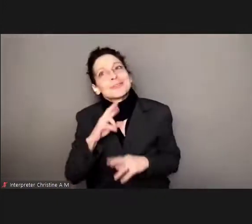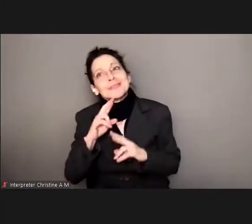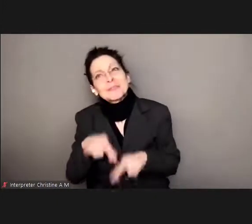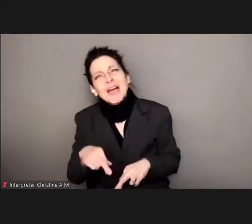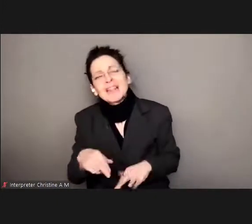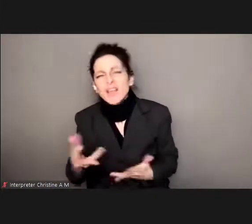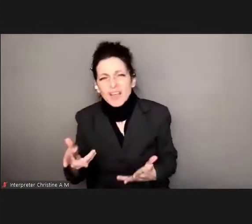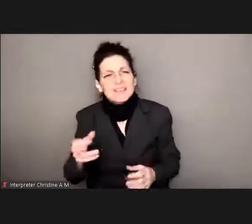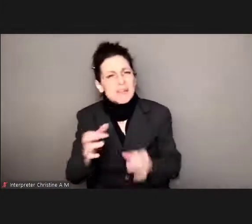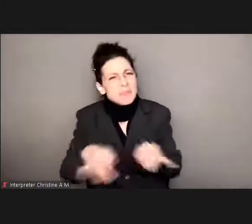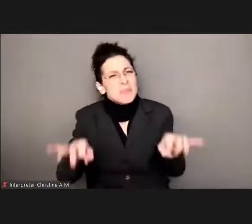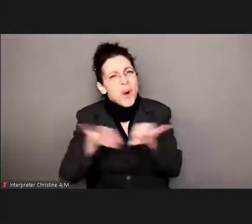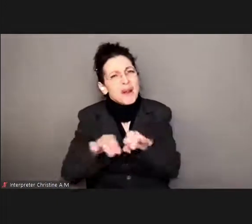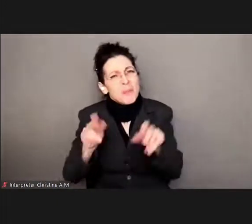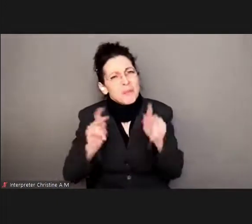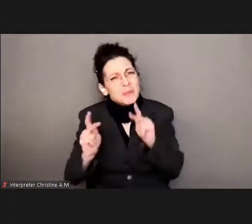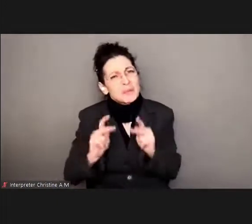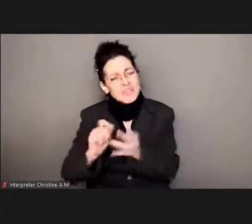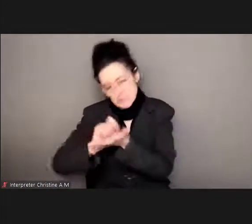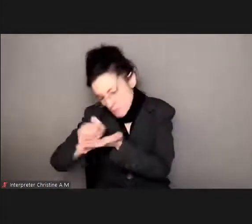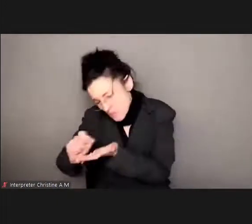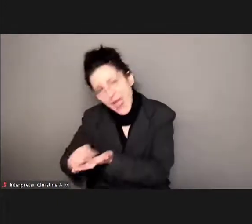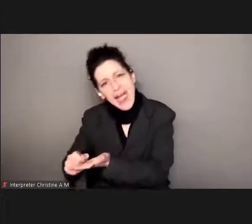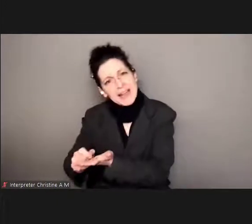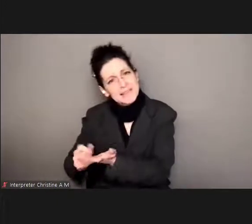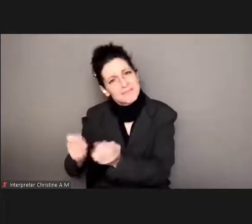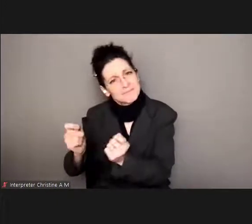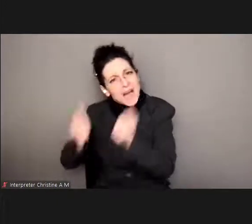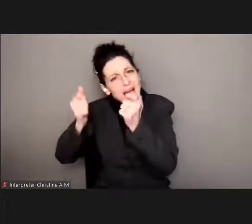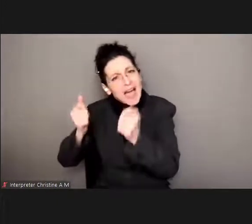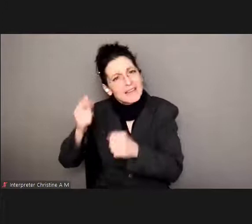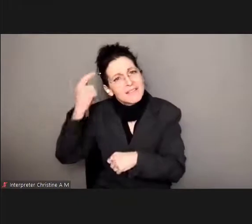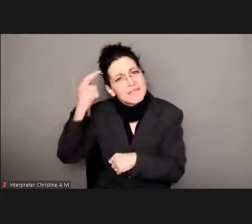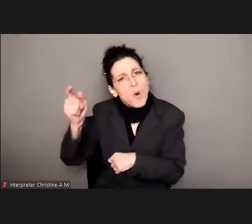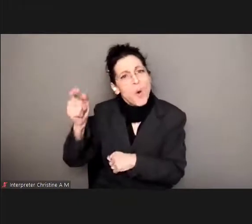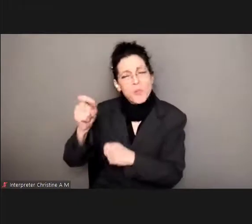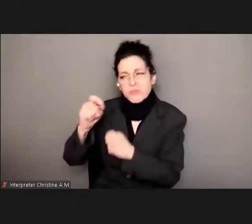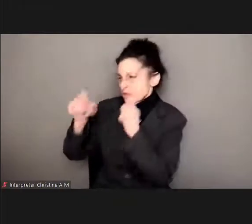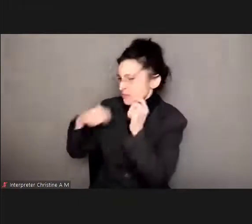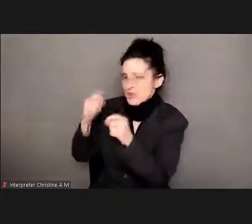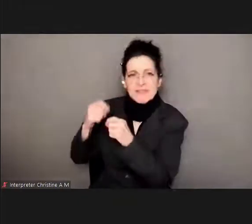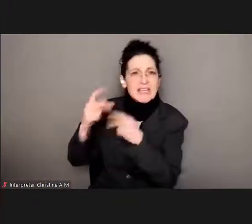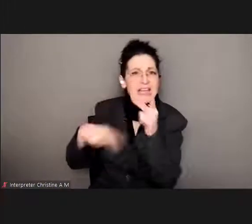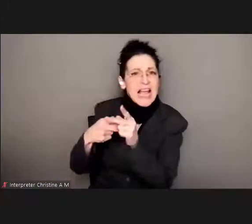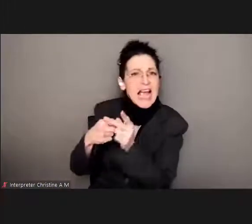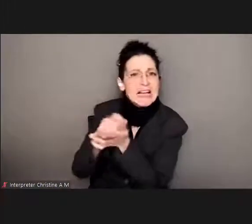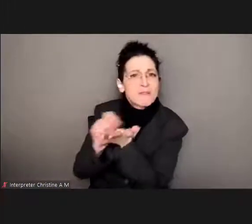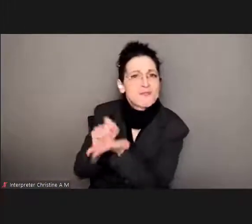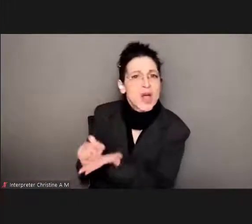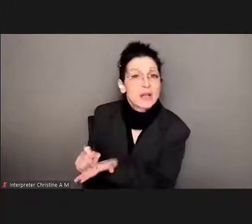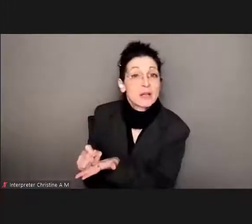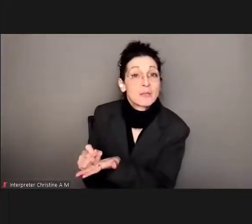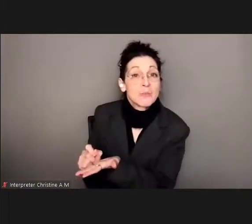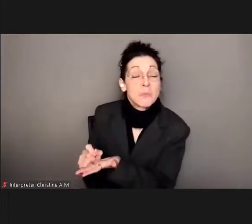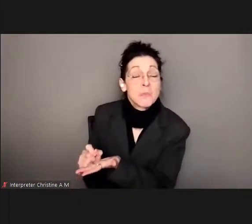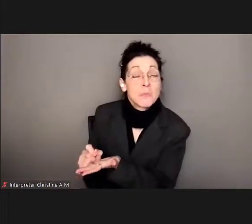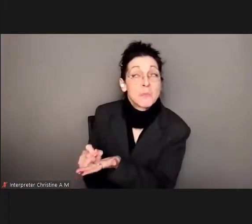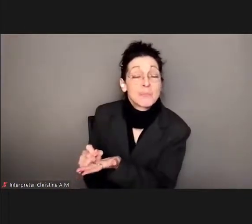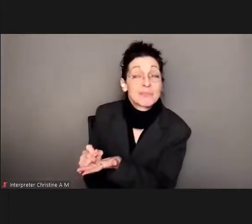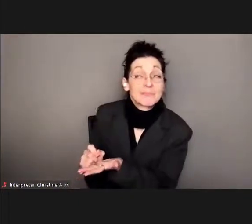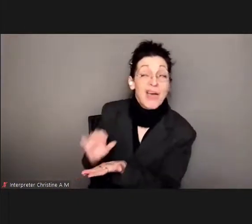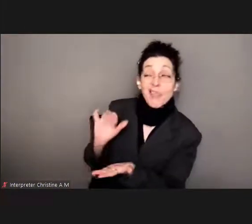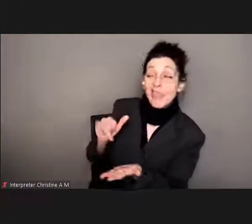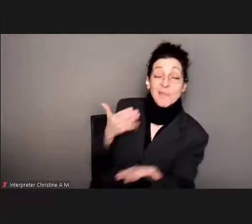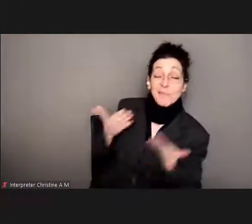genre. Now, I may not agree with those particular standards of teaching a writing class or whatever it is kind of